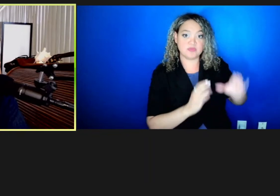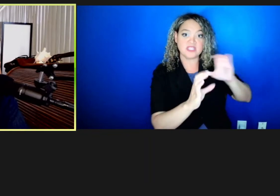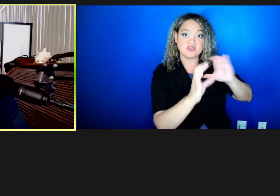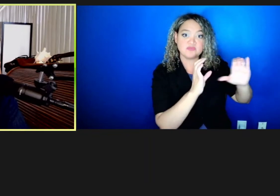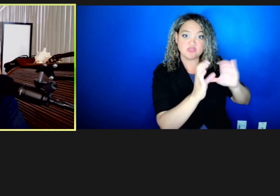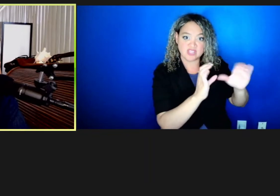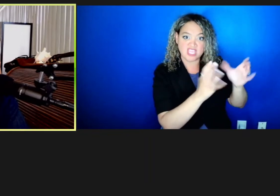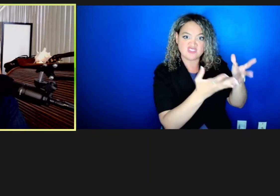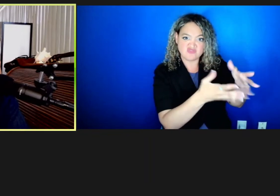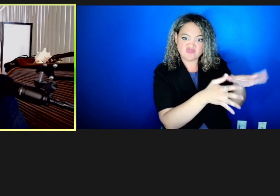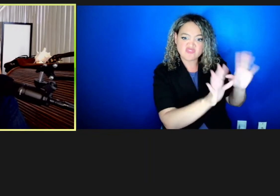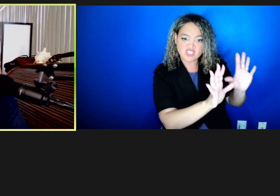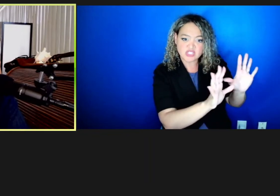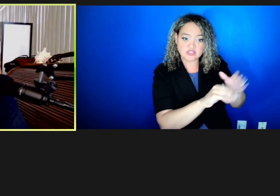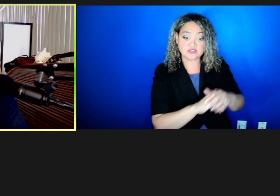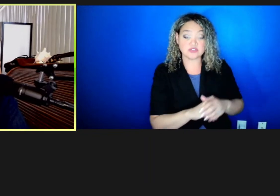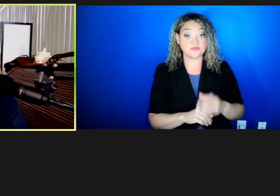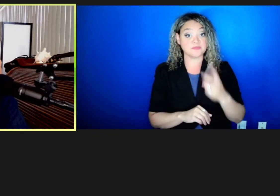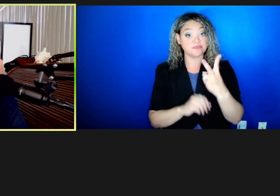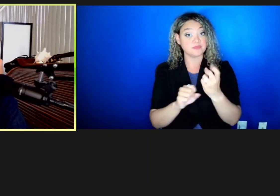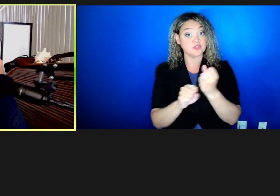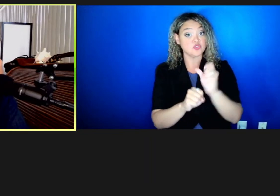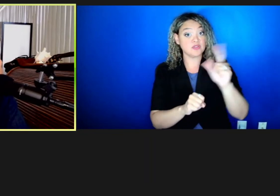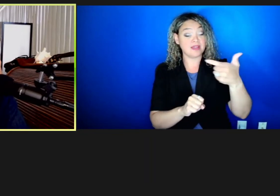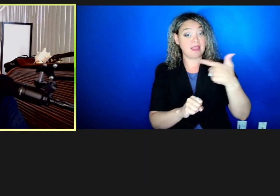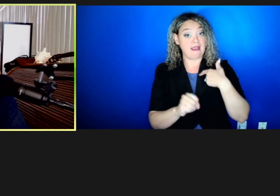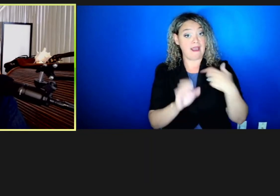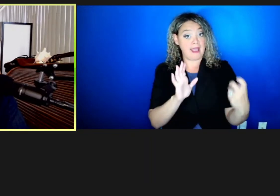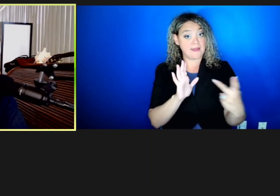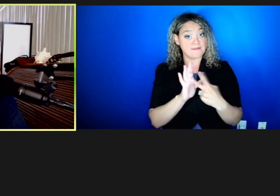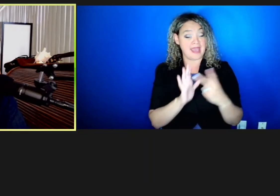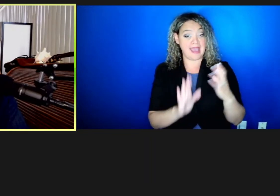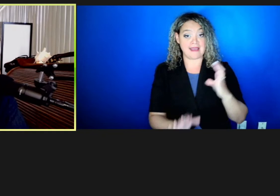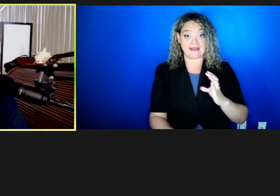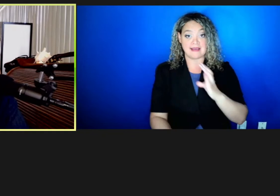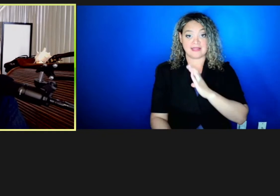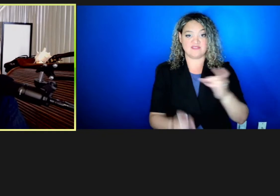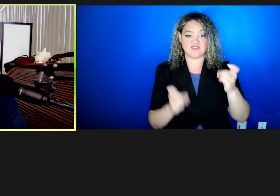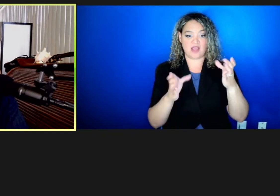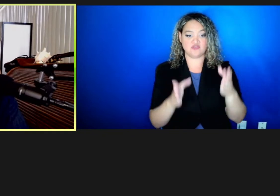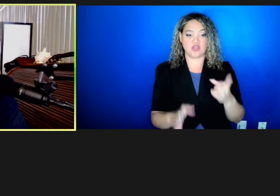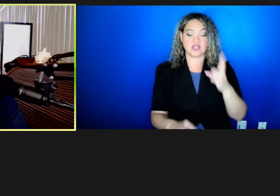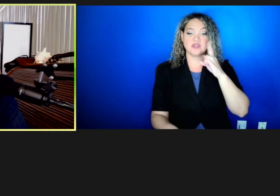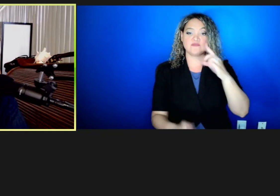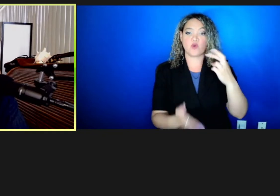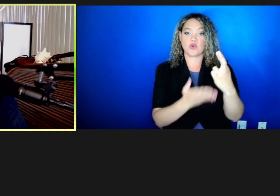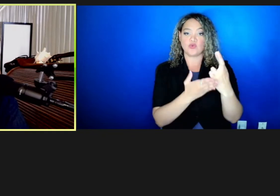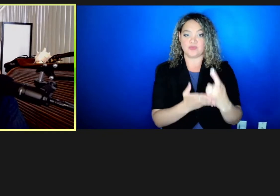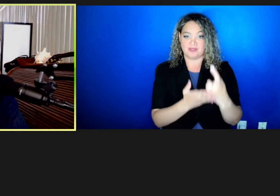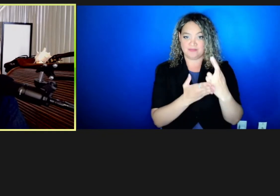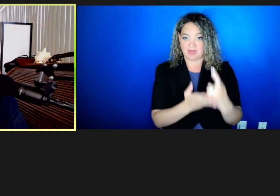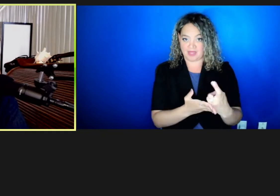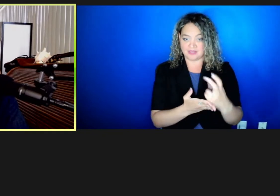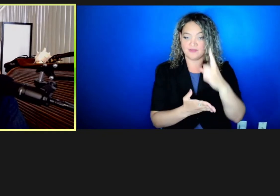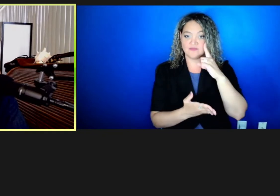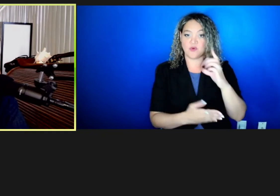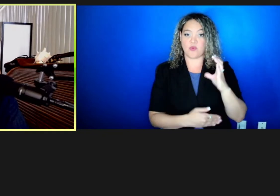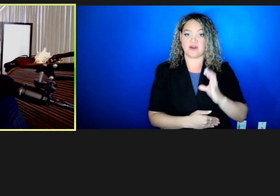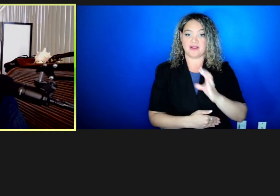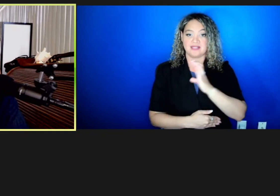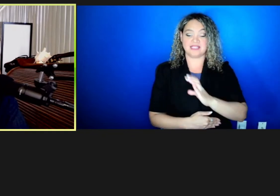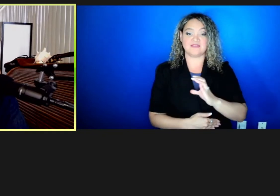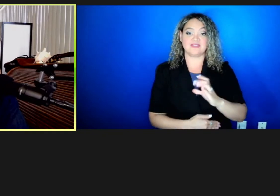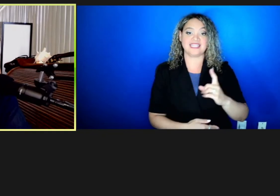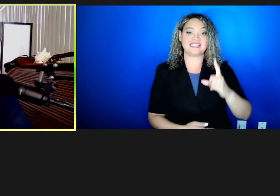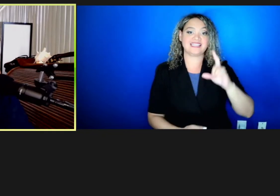ending. 2 years later, I returned to Cleveland as Director of Rehabilitation for the Cleveland Sight